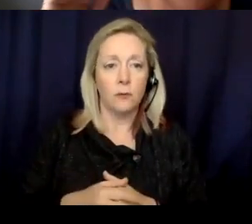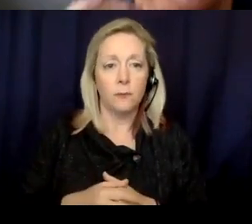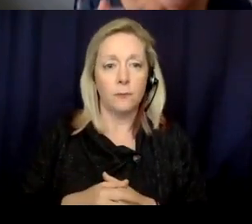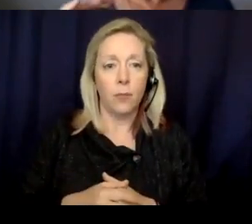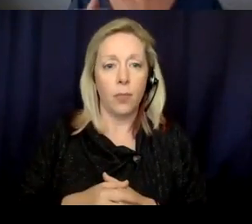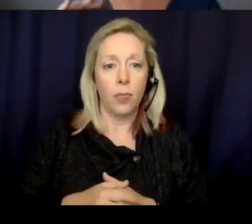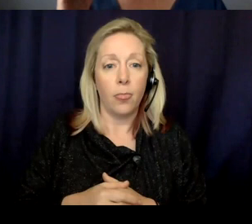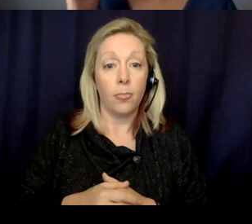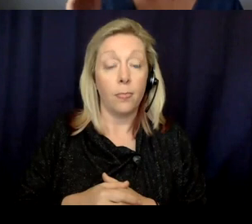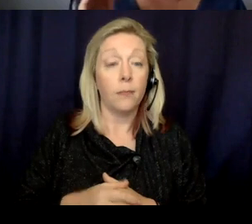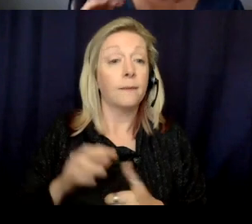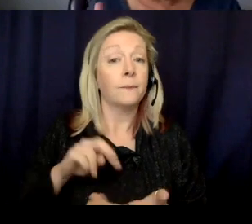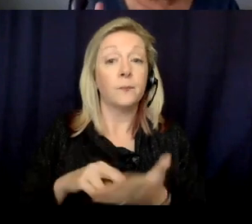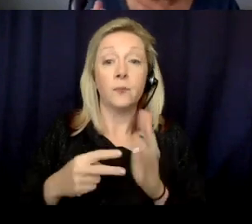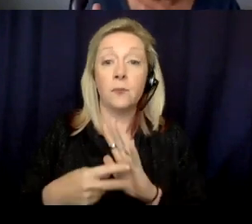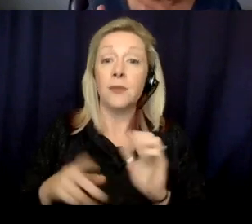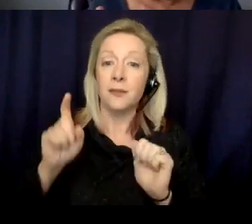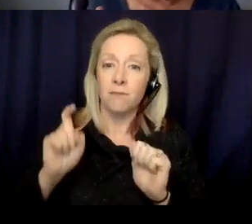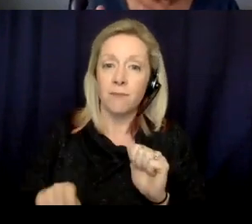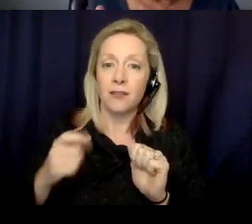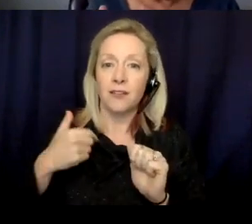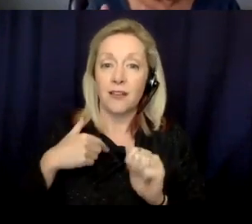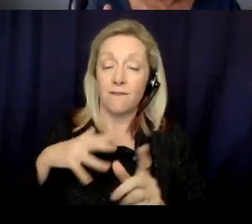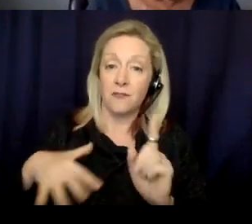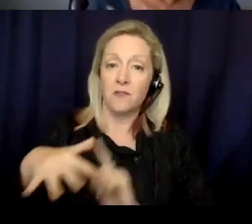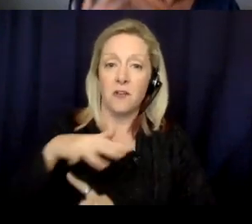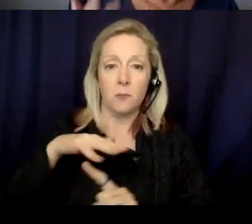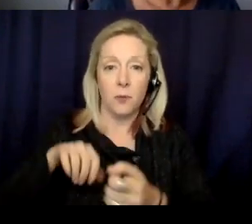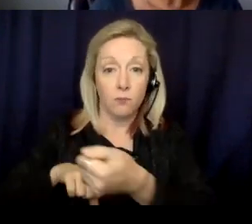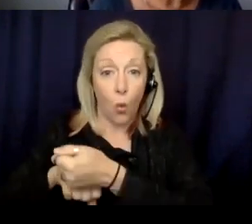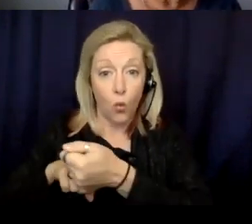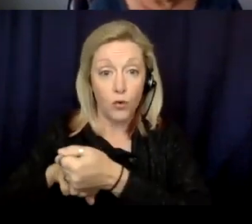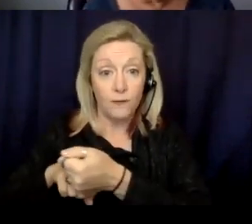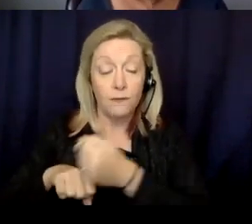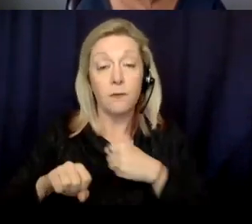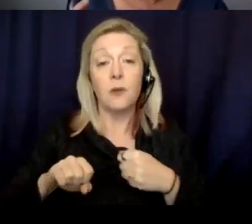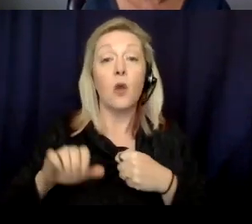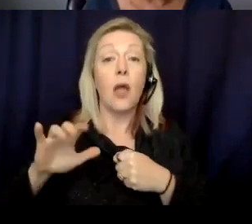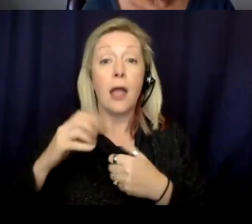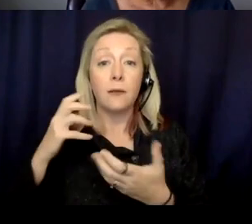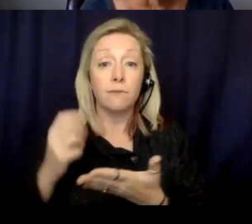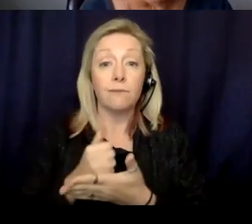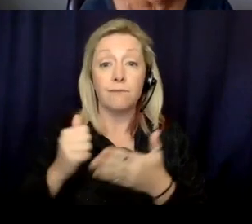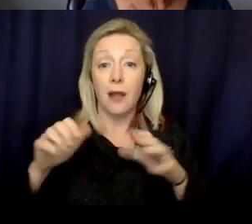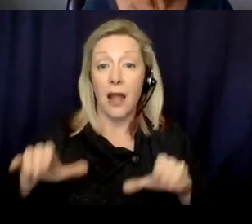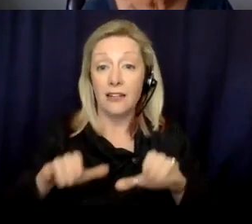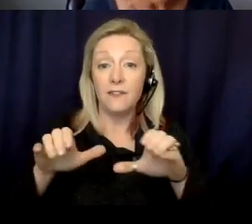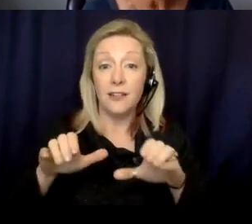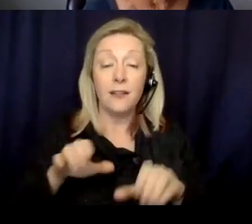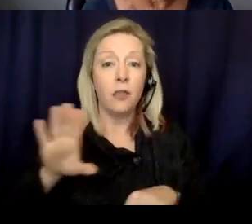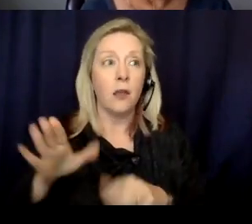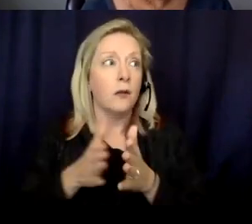it relies on that supportive environment, or using activities that are really preferred